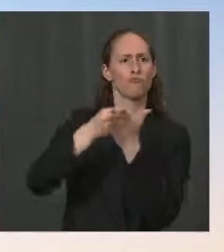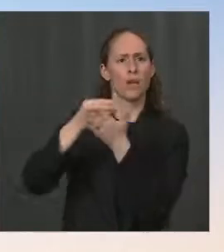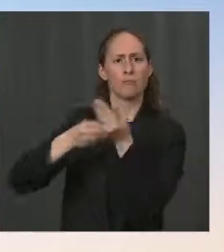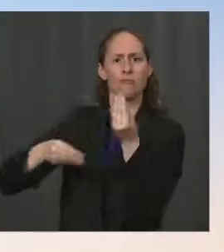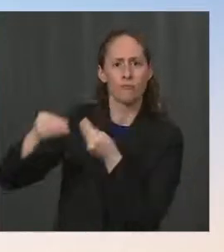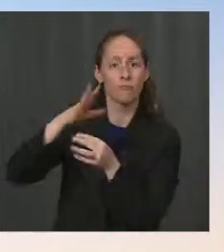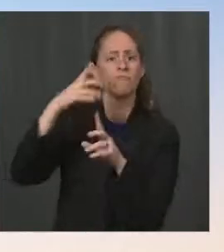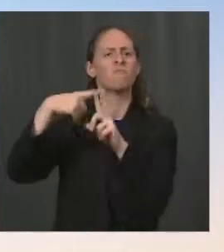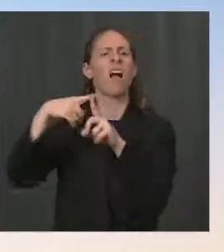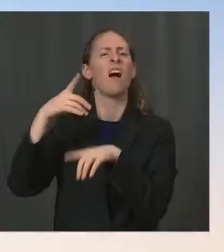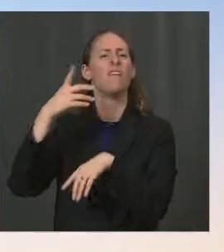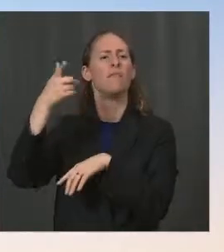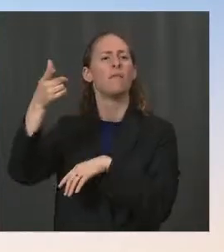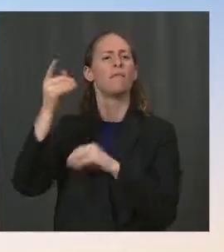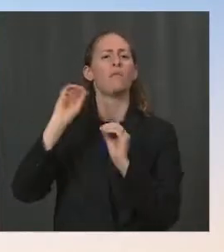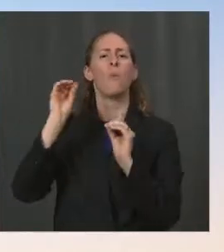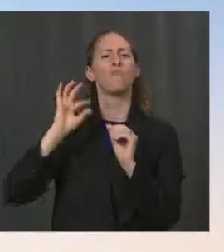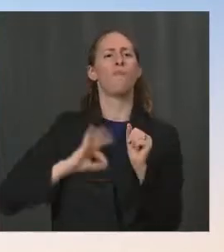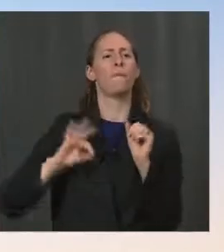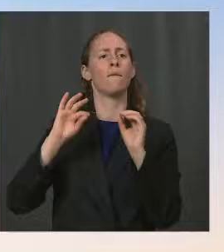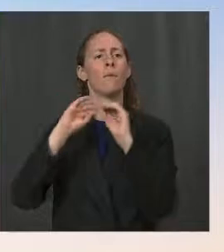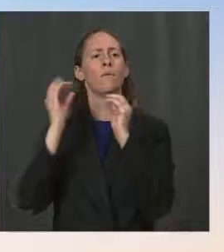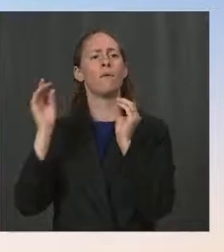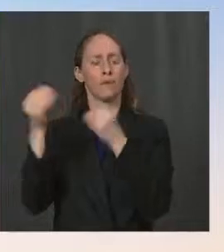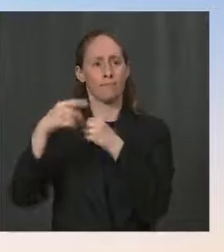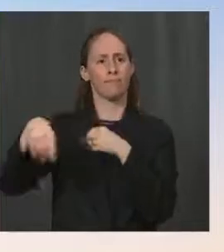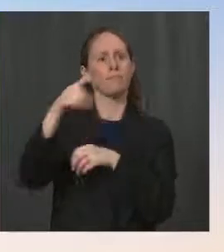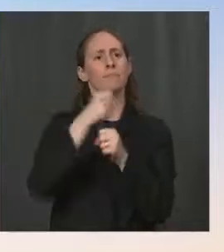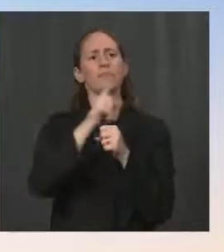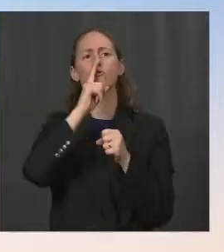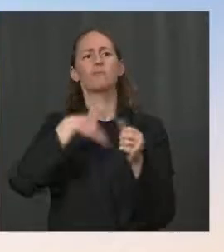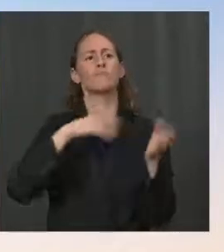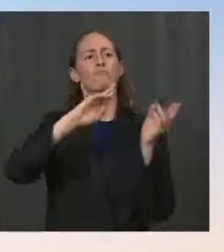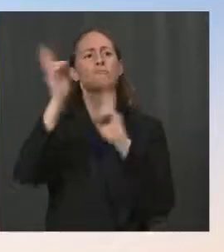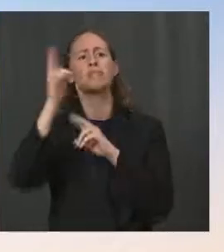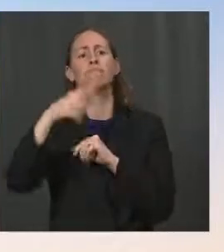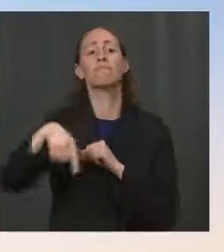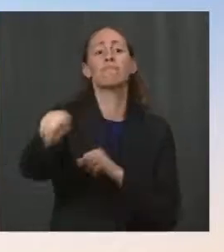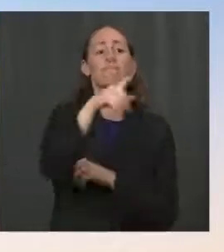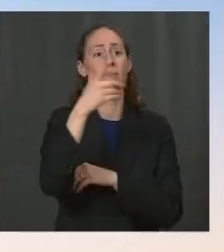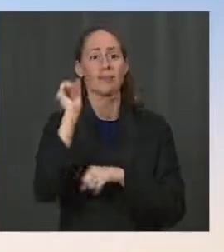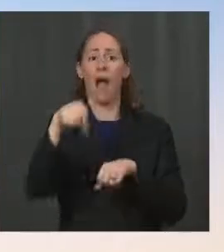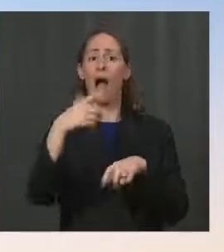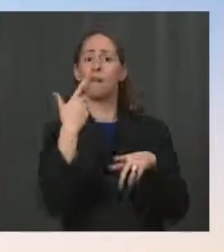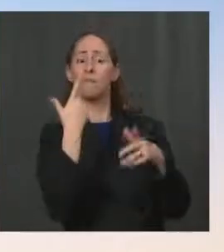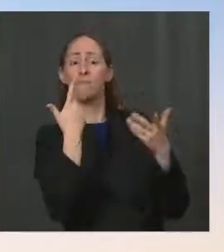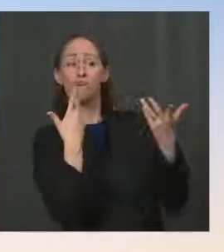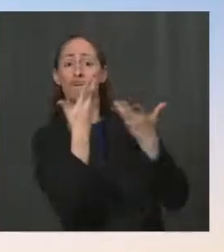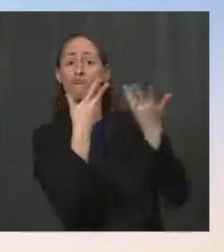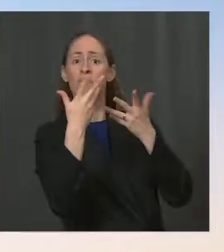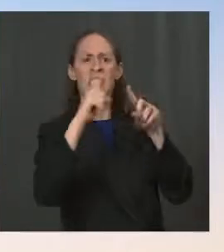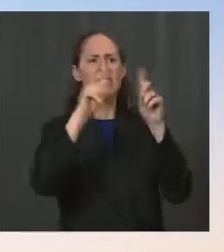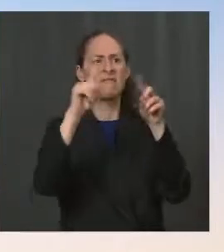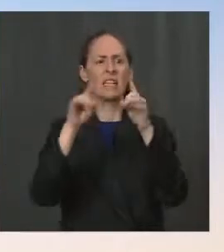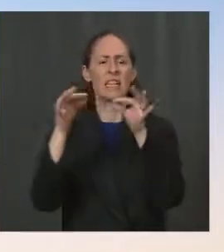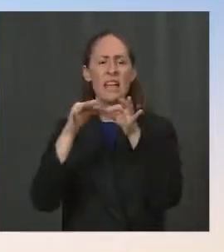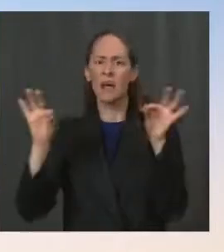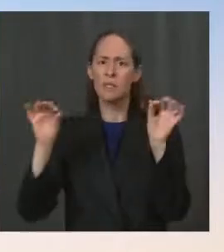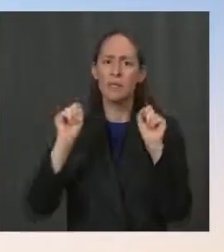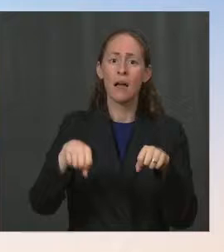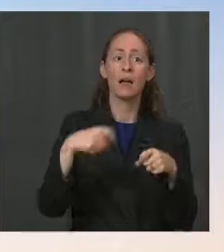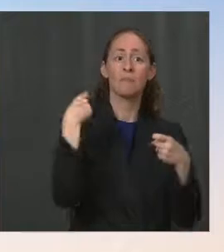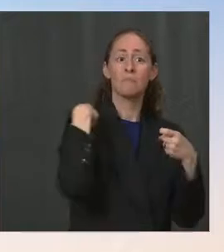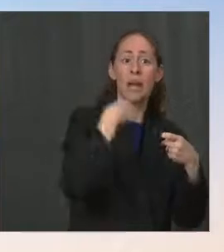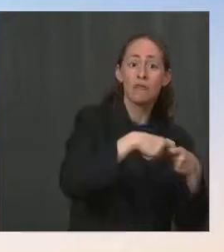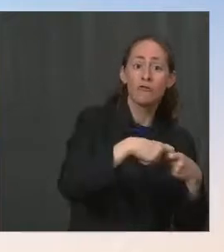mobile-friendly and bilingual child tax credit CTC sign-up tool that is mobile-friendly and available in Spanish to make it even easier for